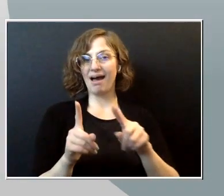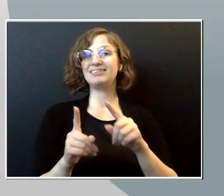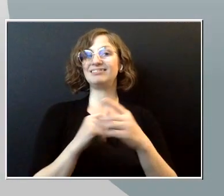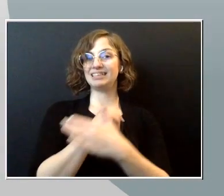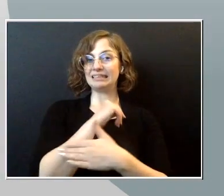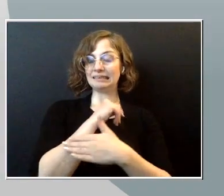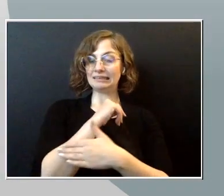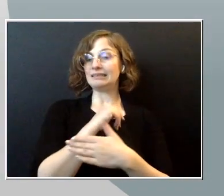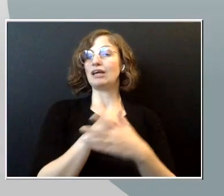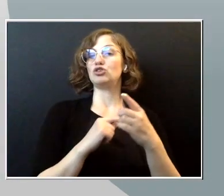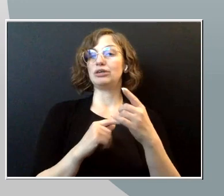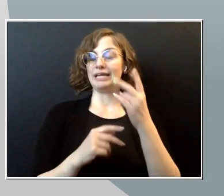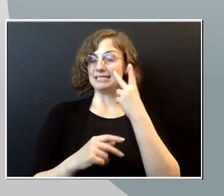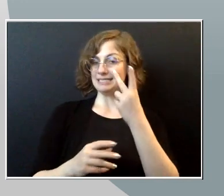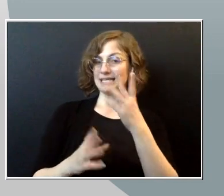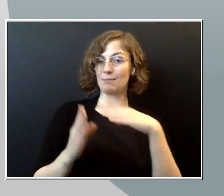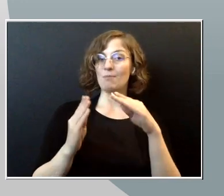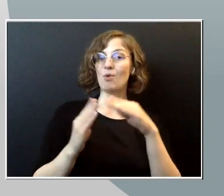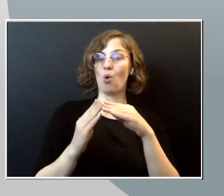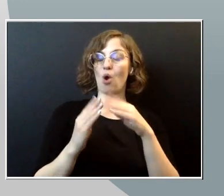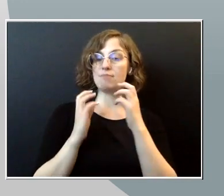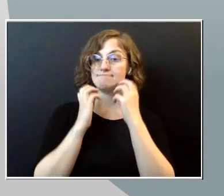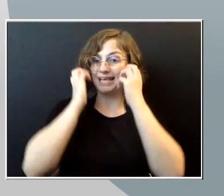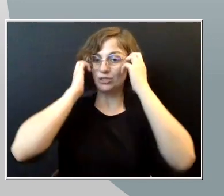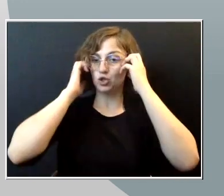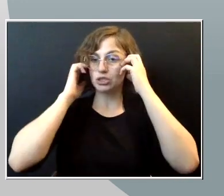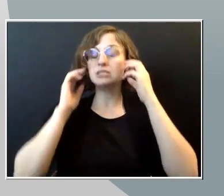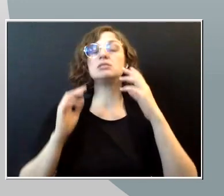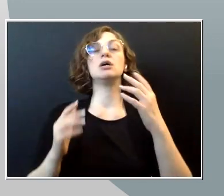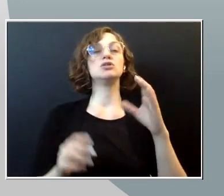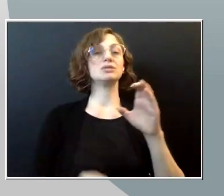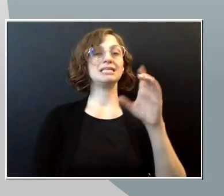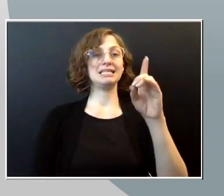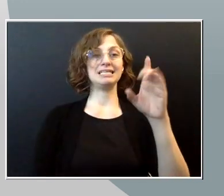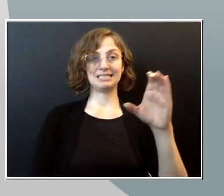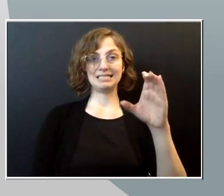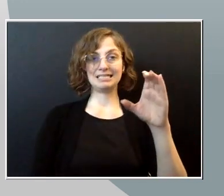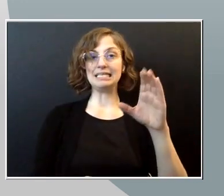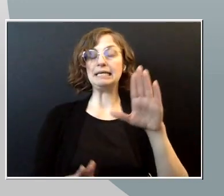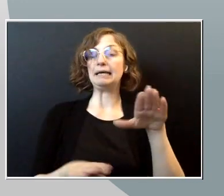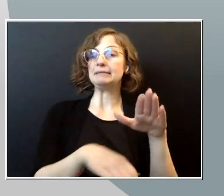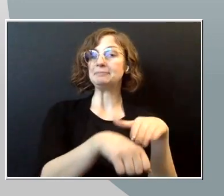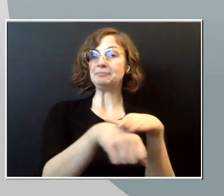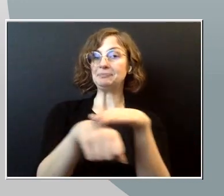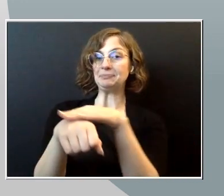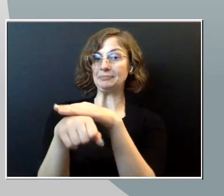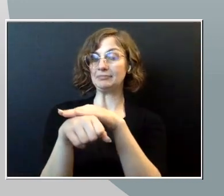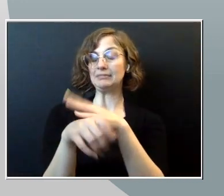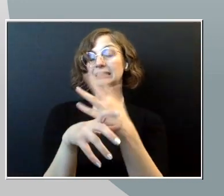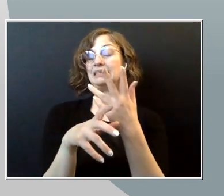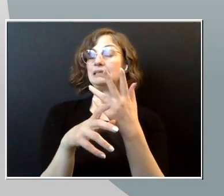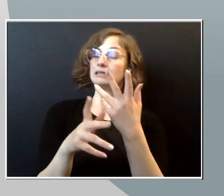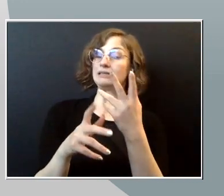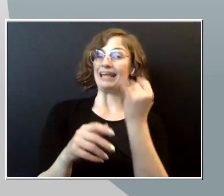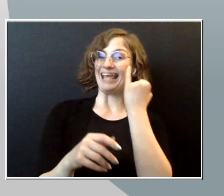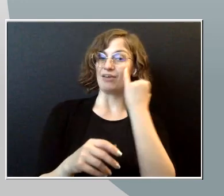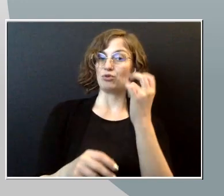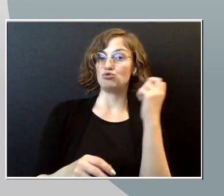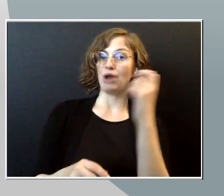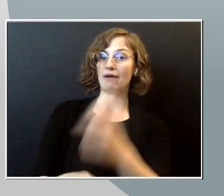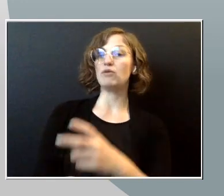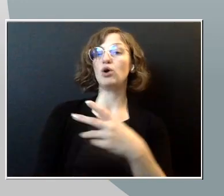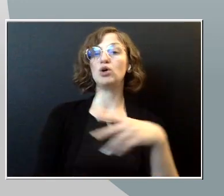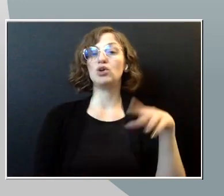worse overseas, so the CDC has issued a travel advisory for 49 countries, urging people to make sure that they are